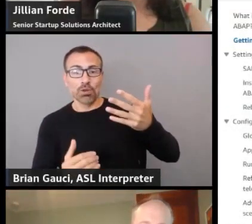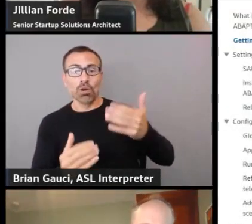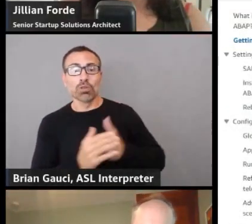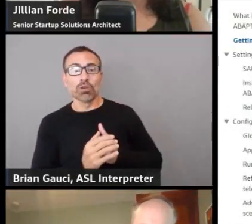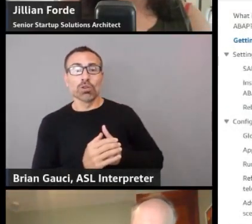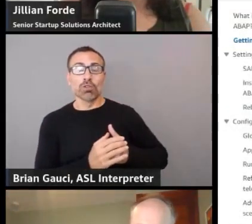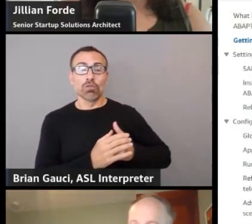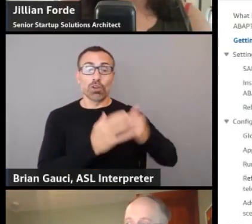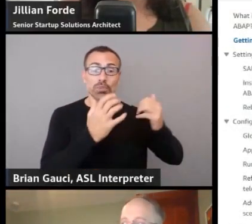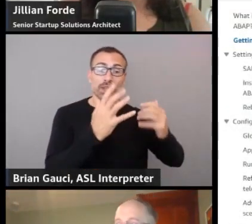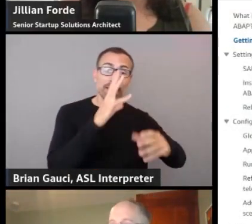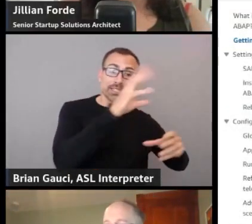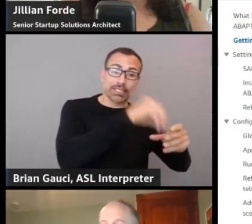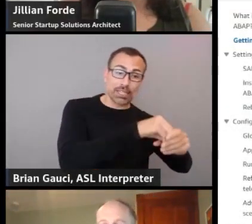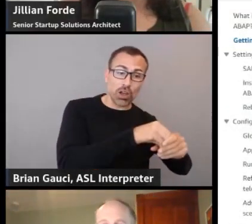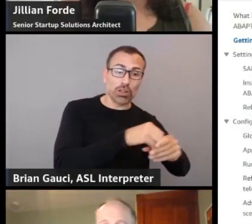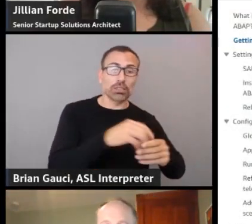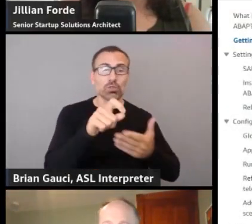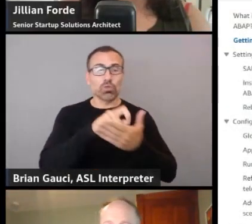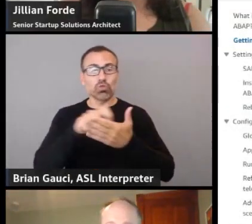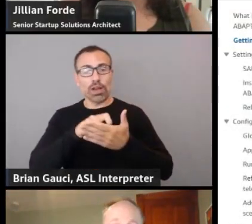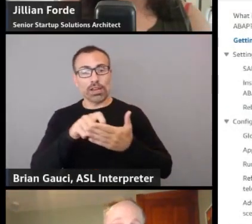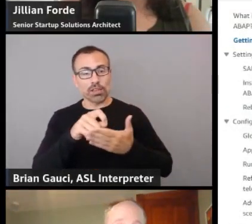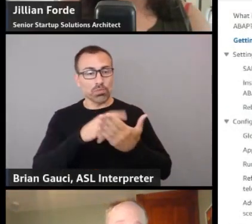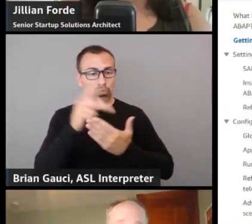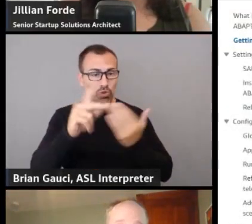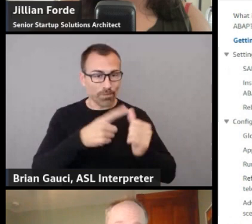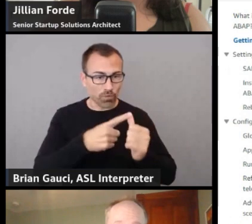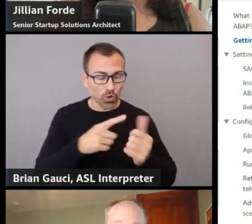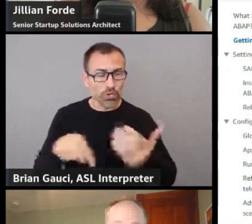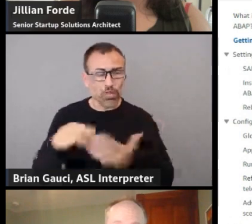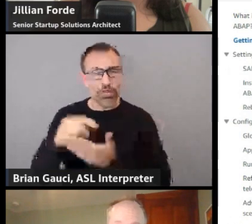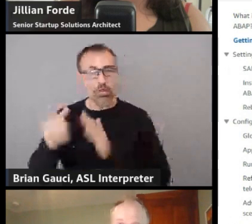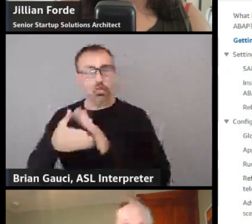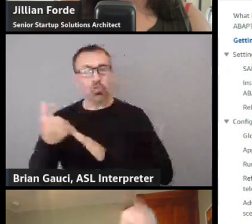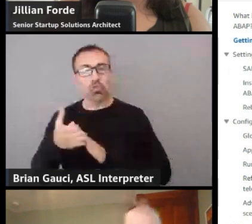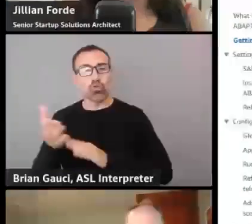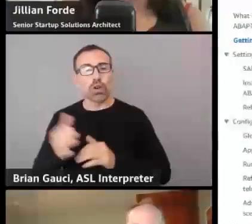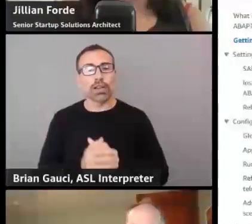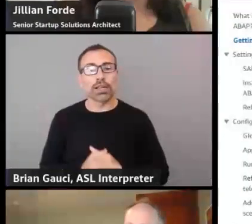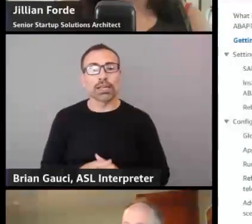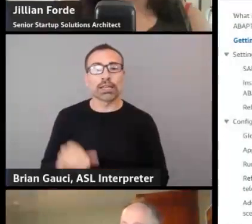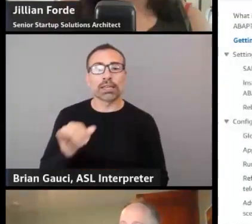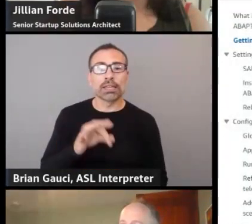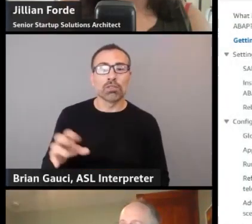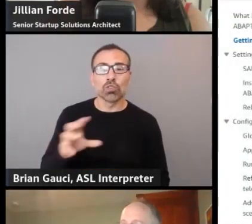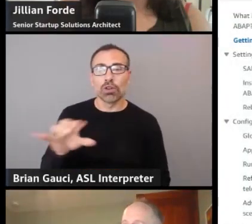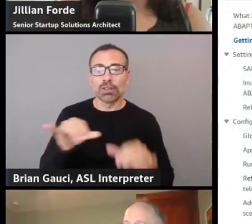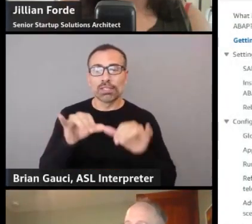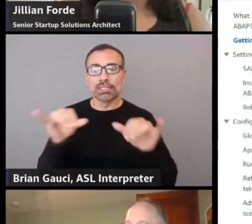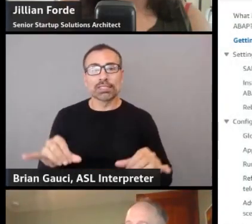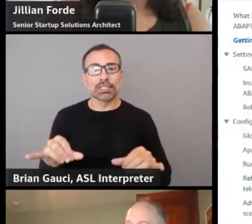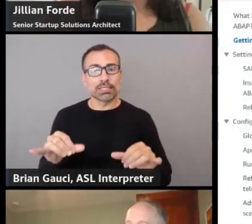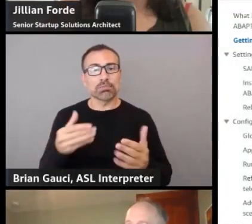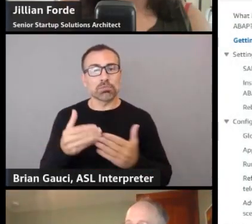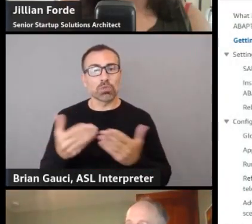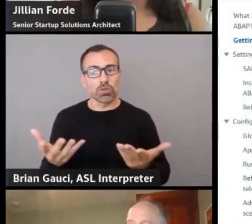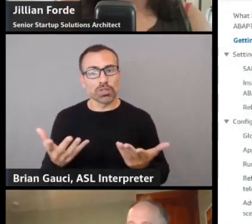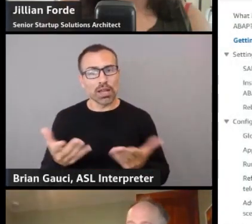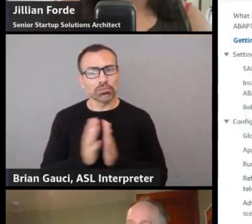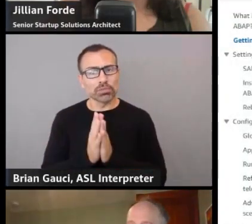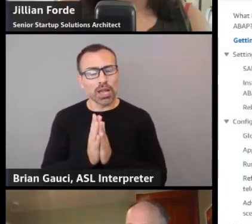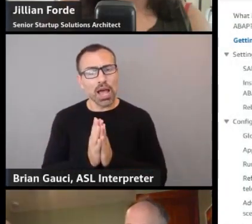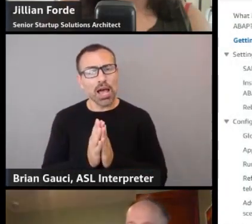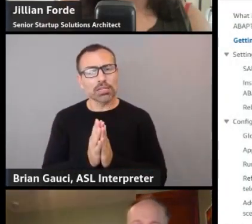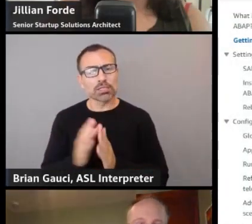first program to running it. And so if you've got a sandbox system handy, ask your boss for one, and go